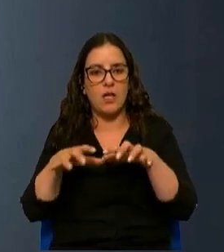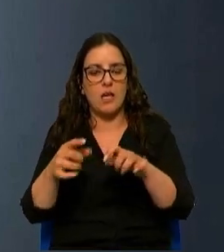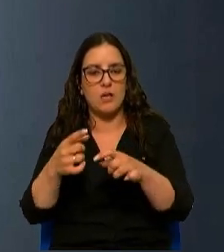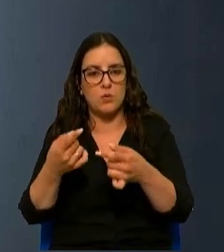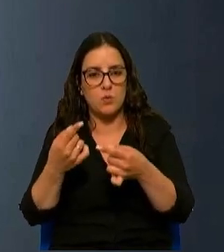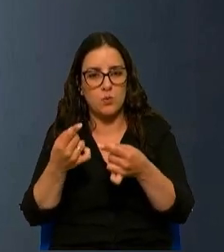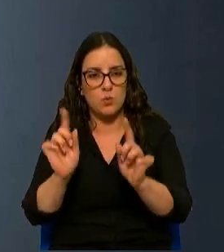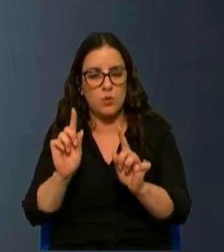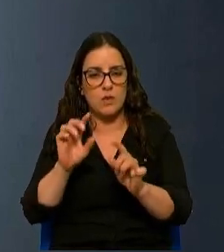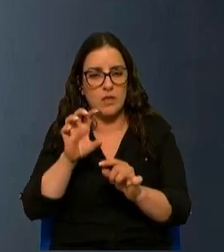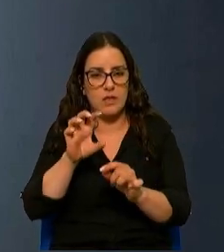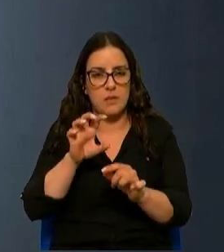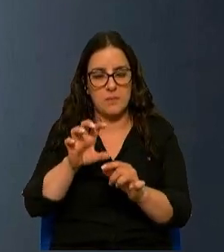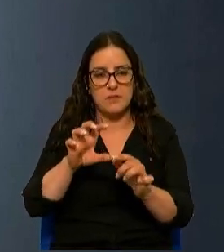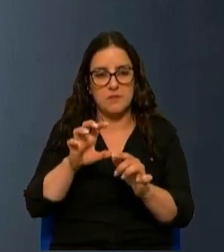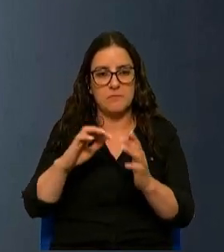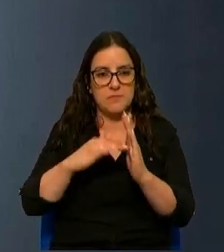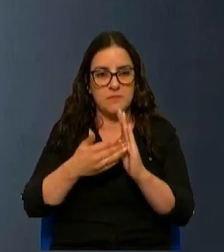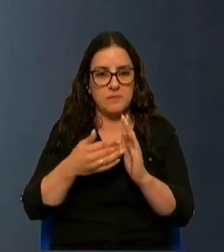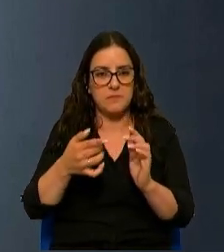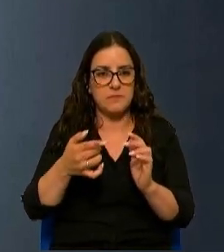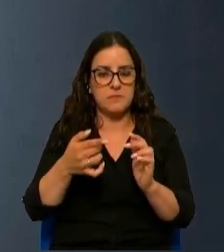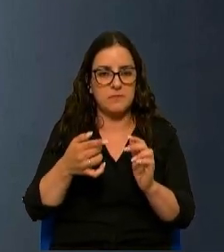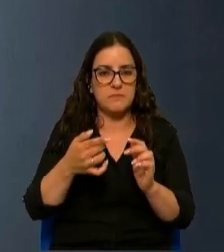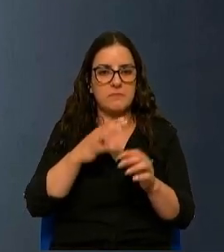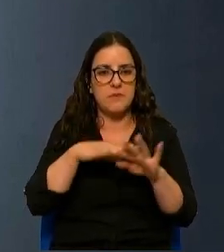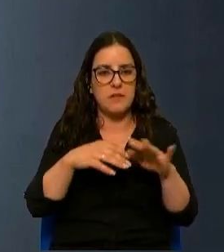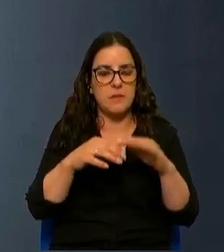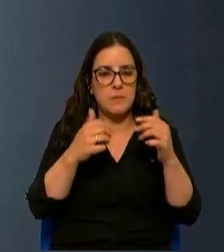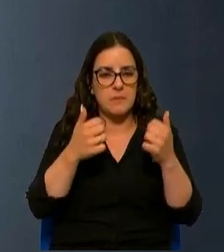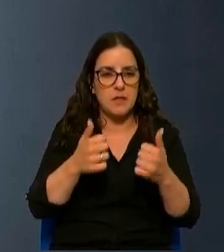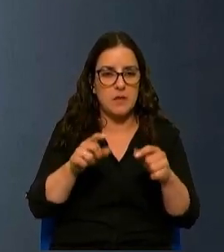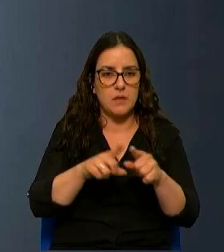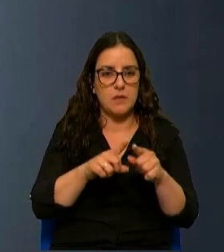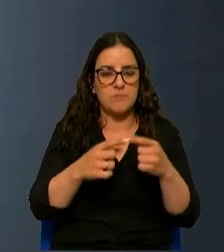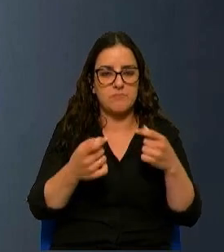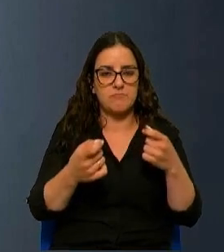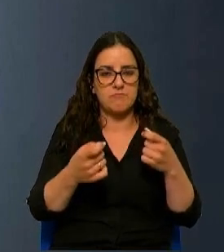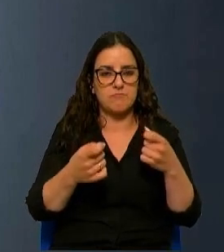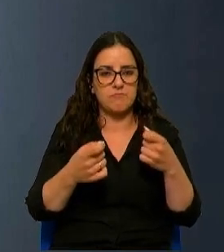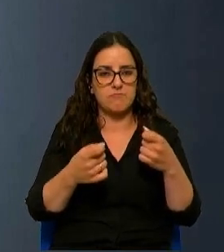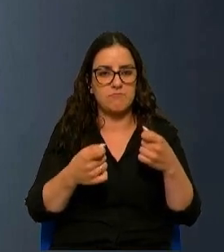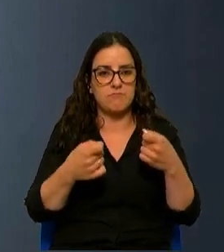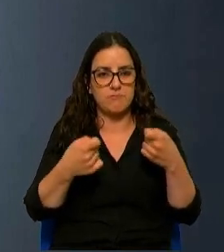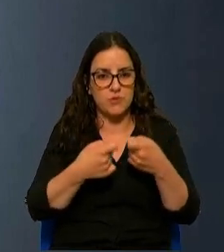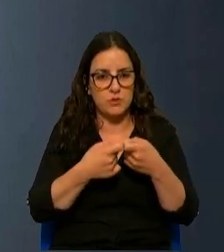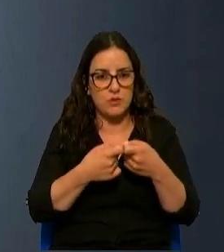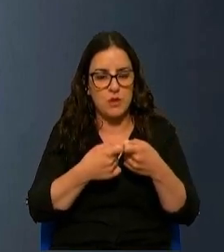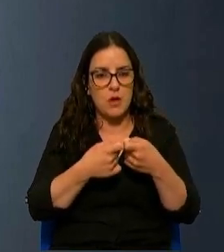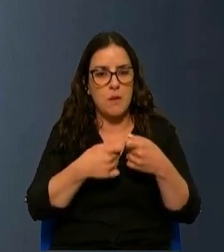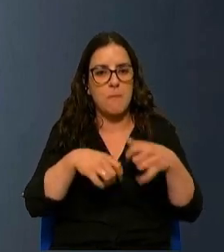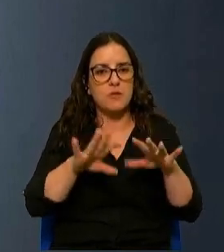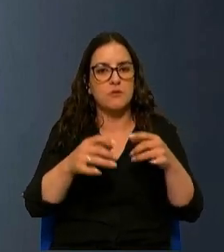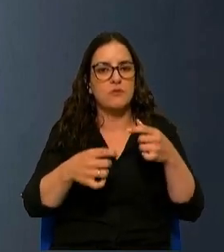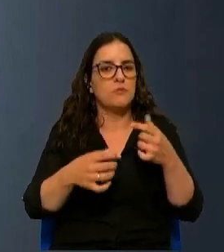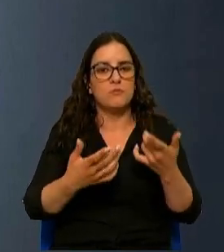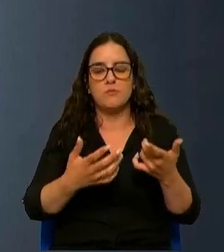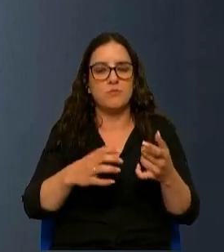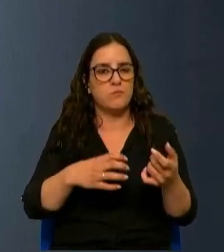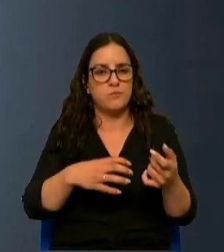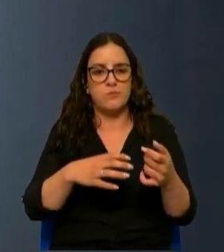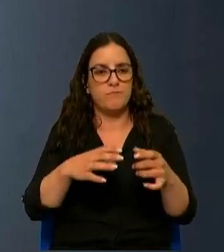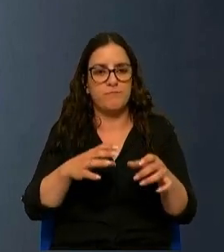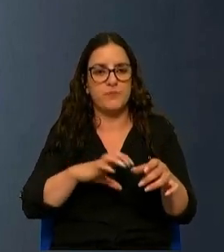when you only look at accuracy. But of course, we do not trust this system because it's a bird, because it's unreliable.